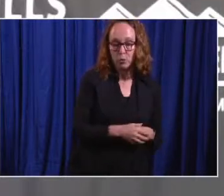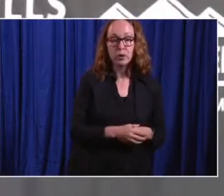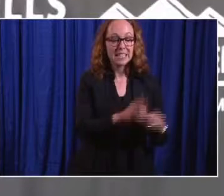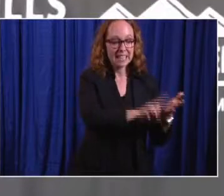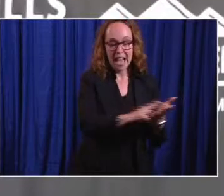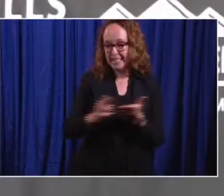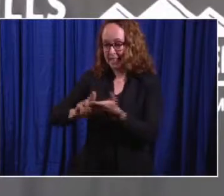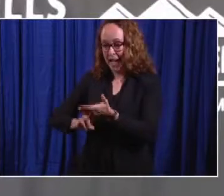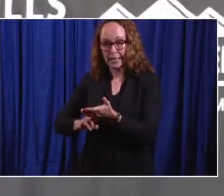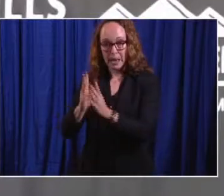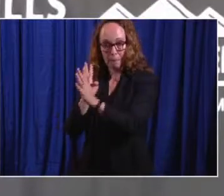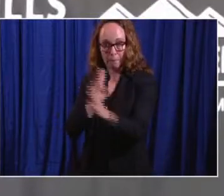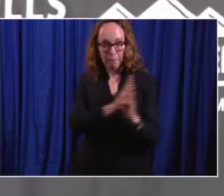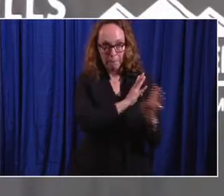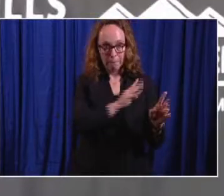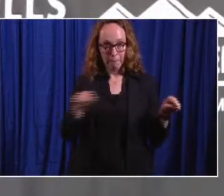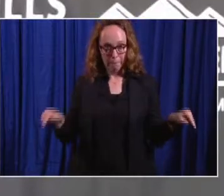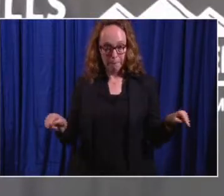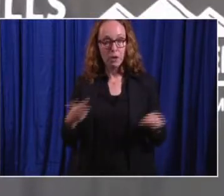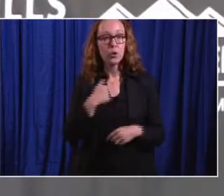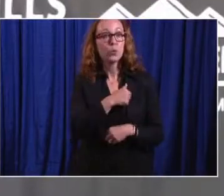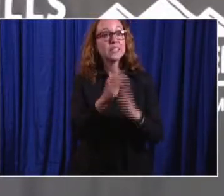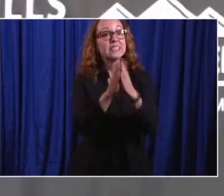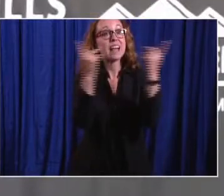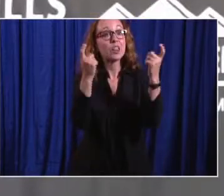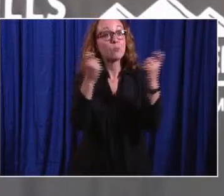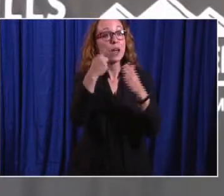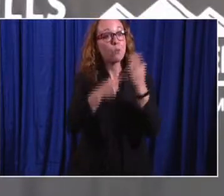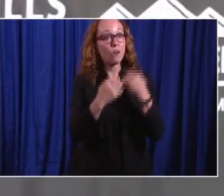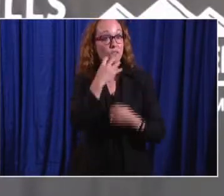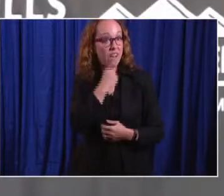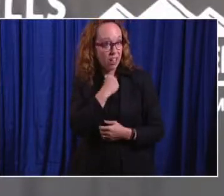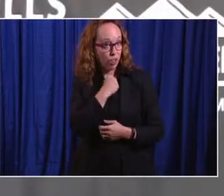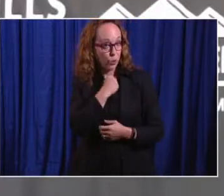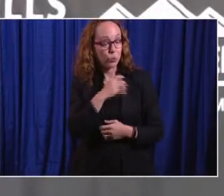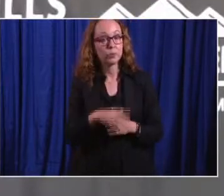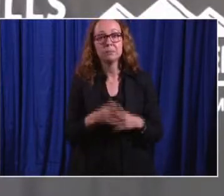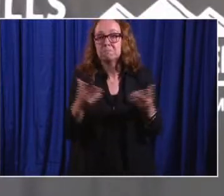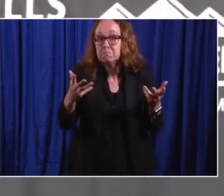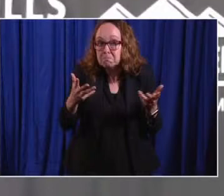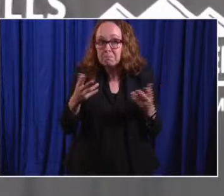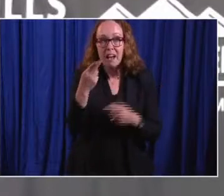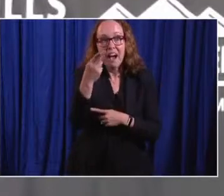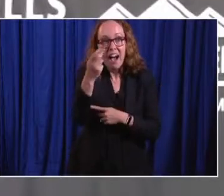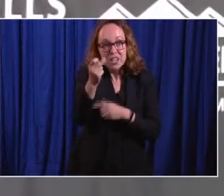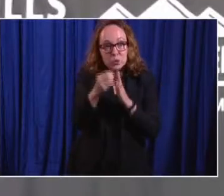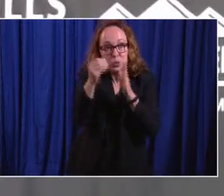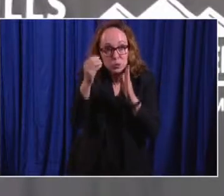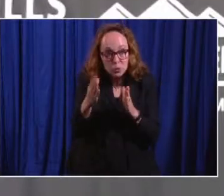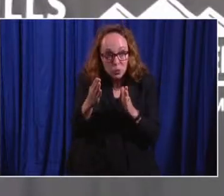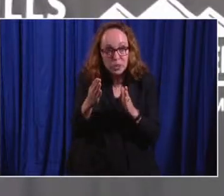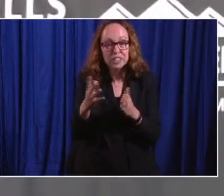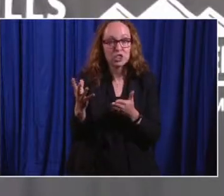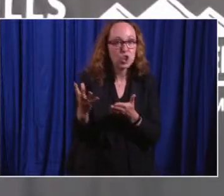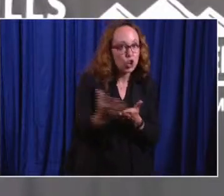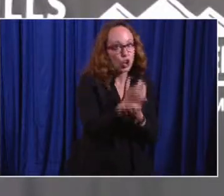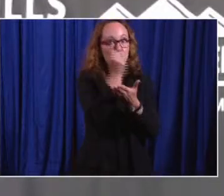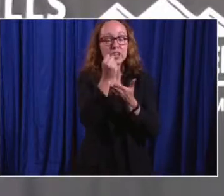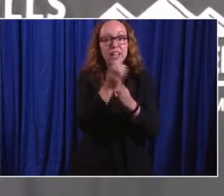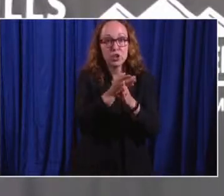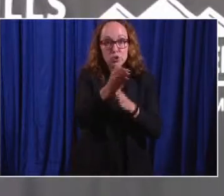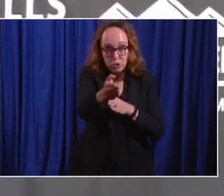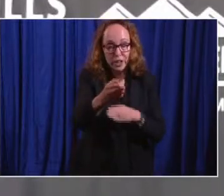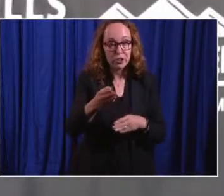is we celebrate what we value, which is high school students earning career credentials that lead directly